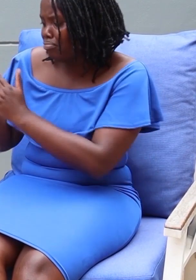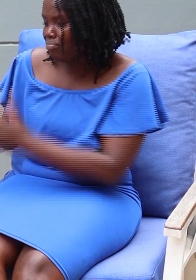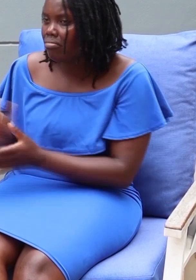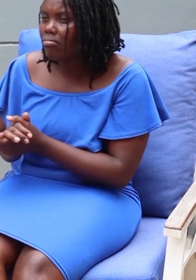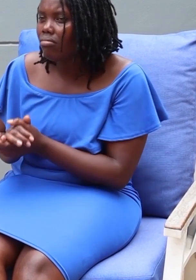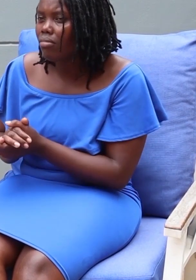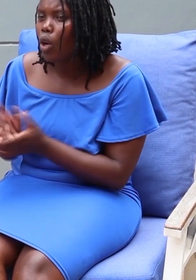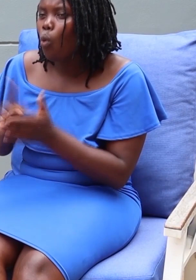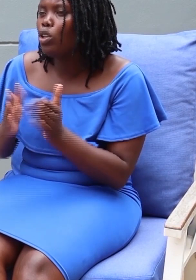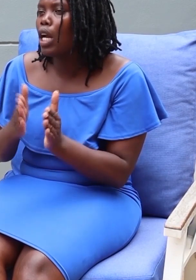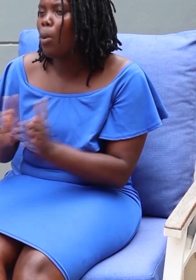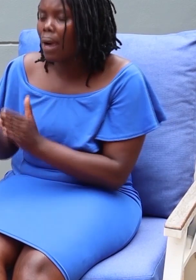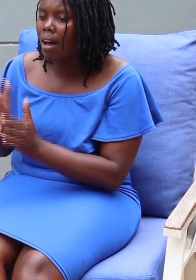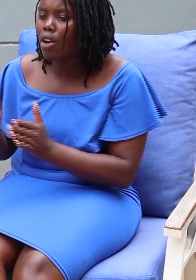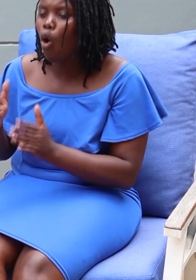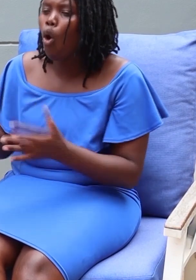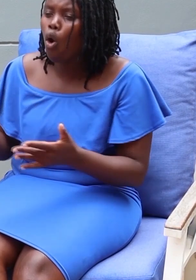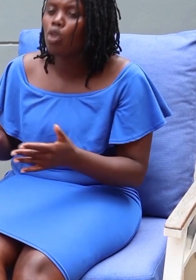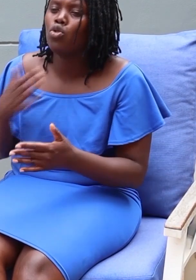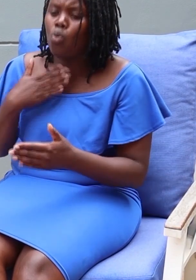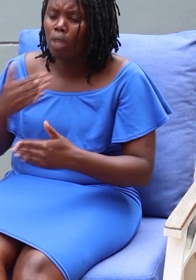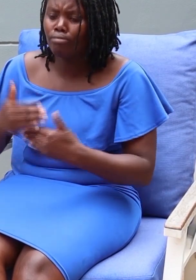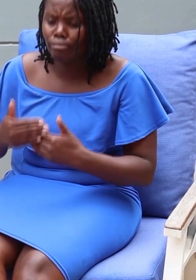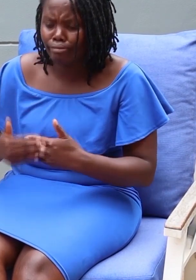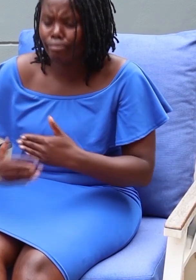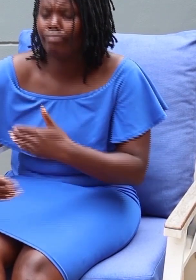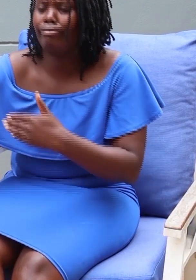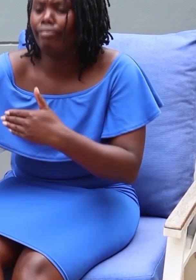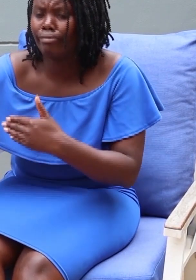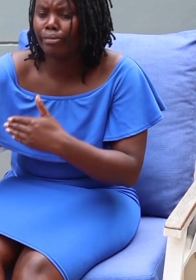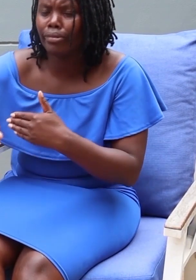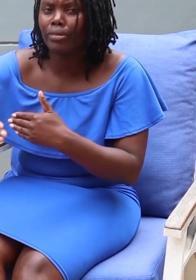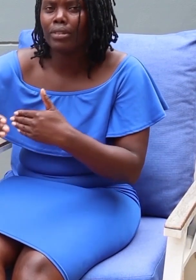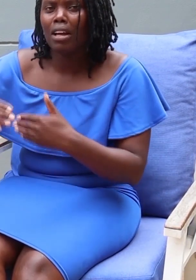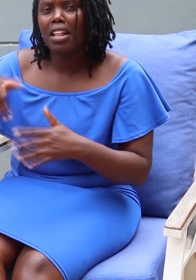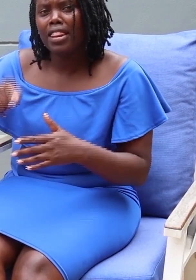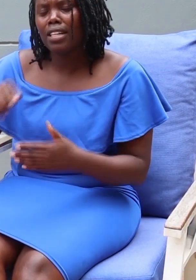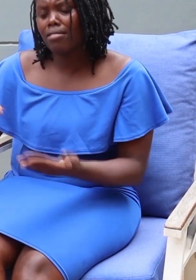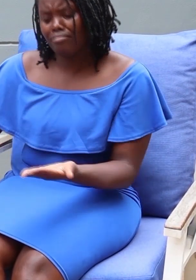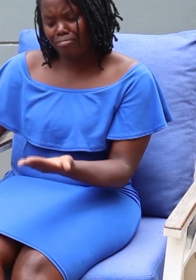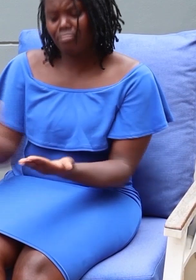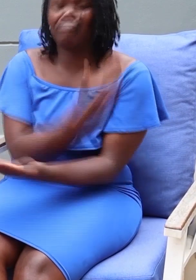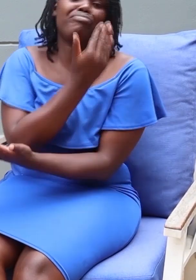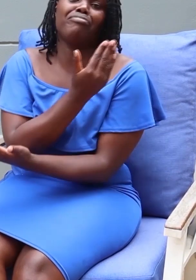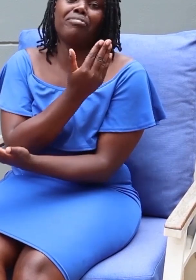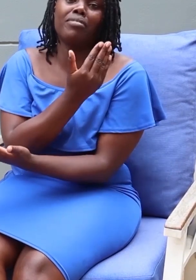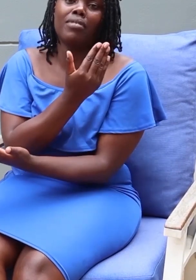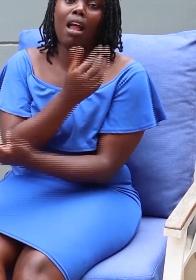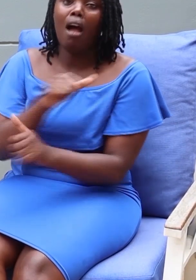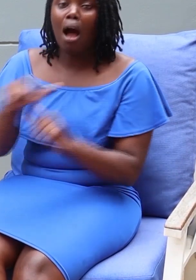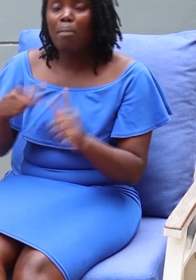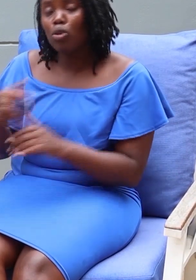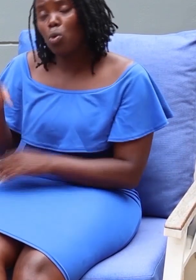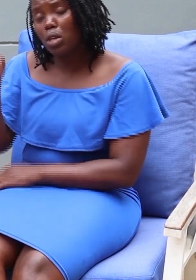also, you work as a volunteer, so what are your plans from now on going